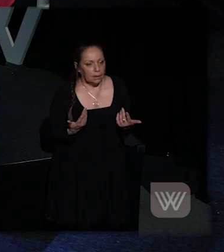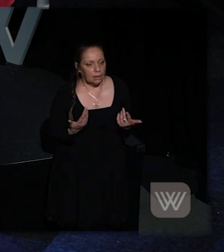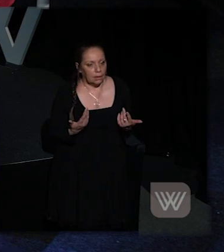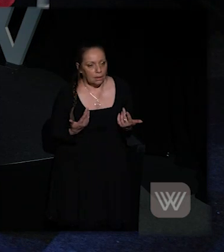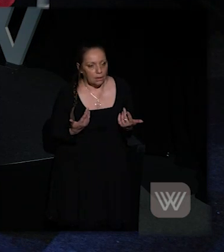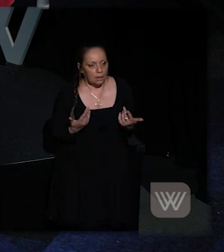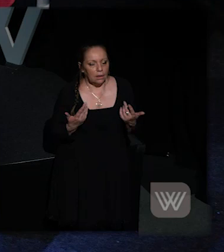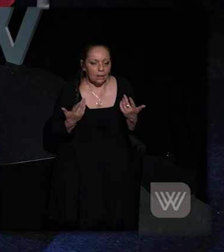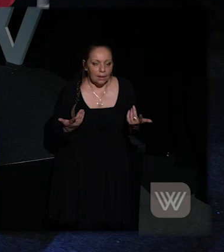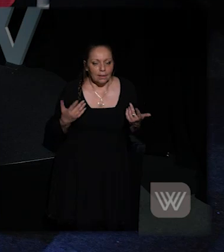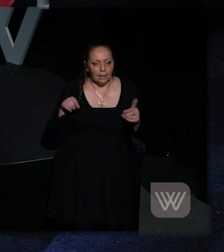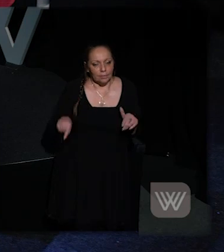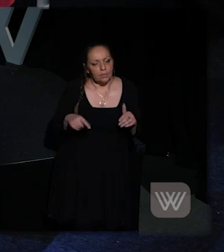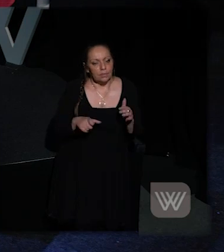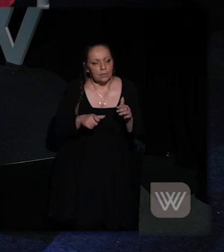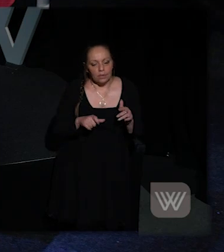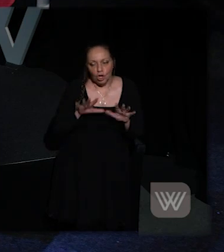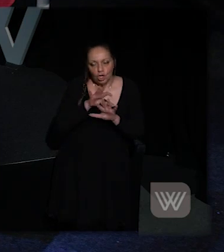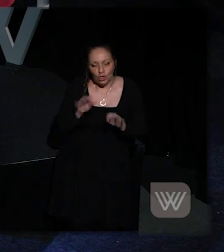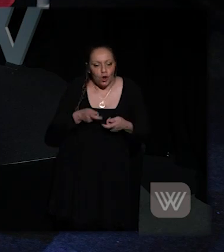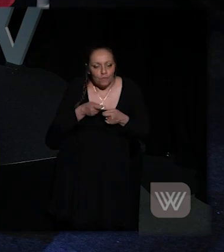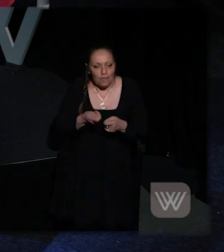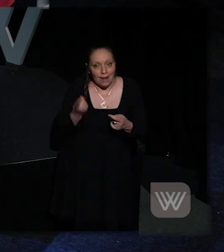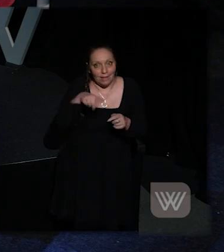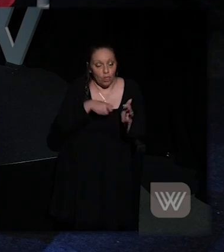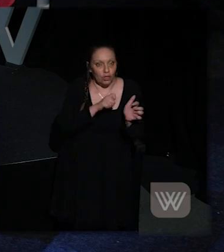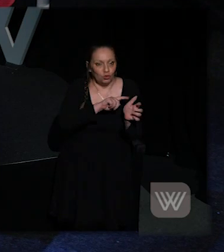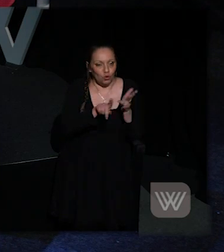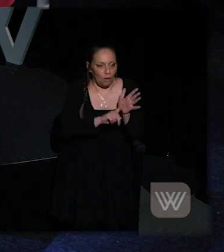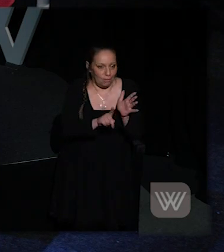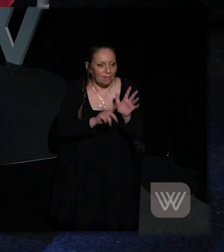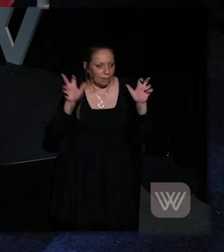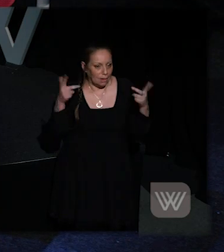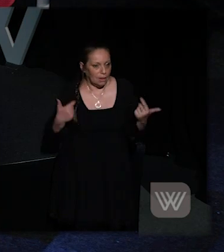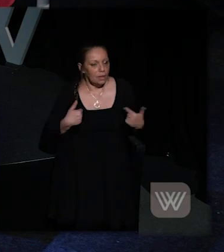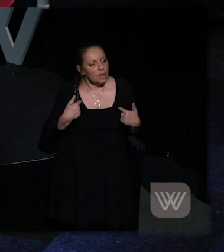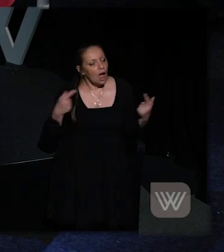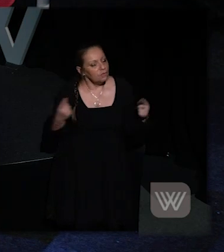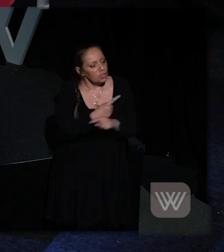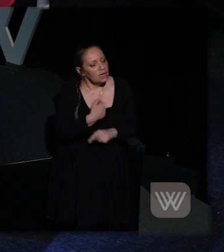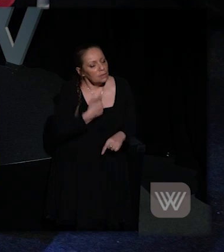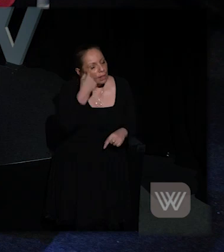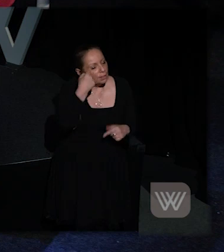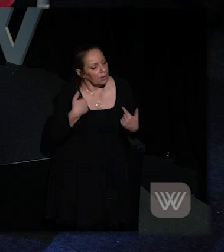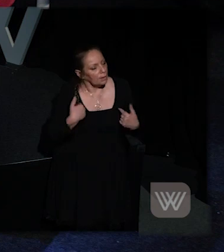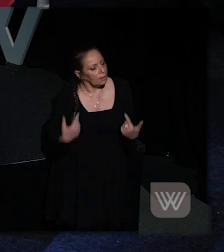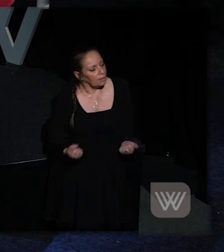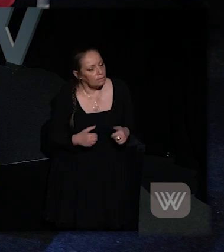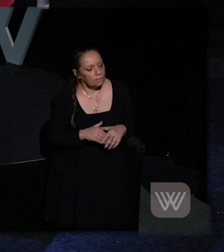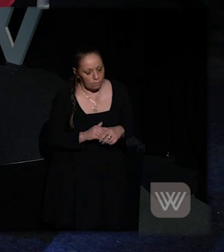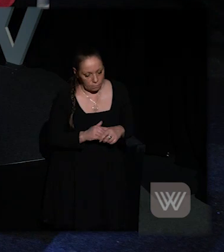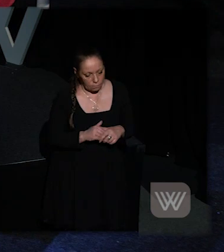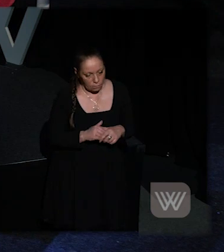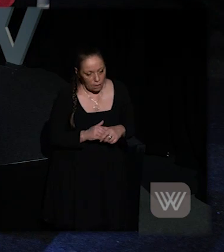trolls, not to each other. You know, there's this kind of thing, don't feed the trolls. And actually, I've really changed my thinking about that,